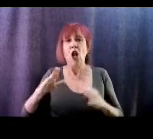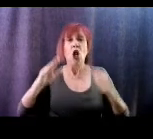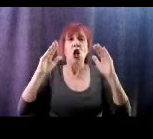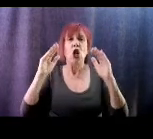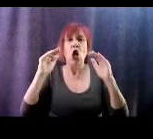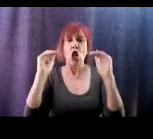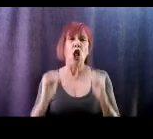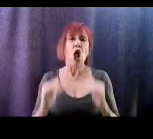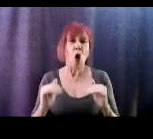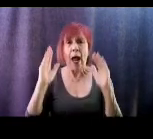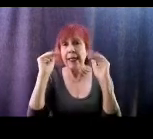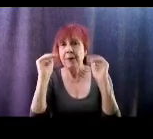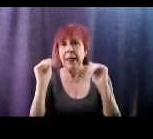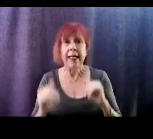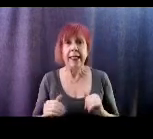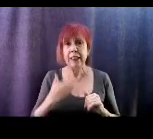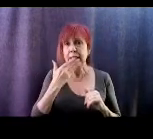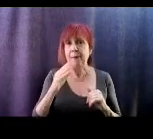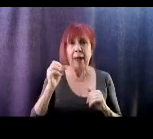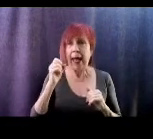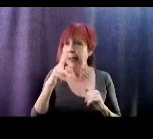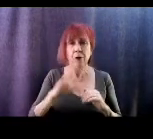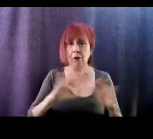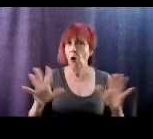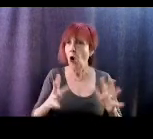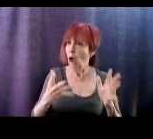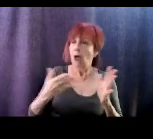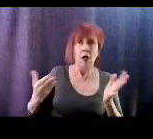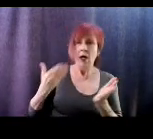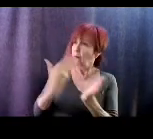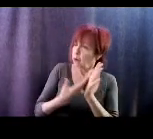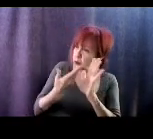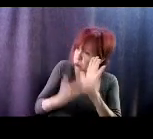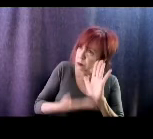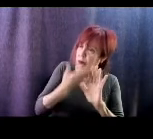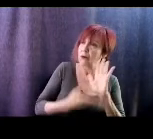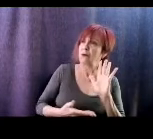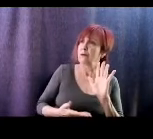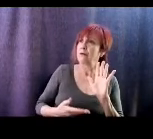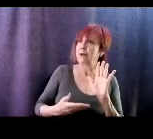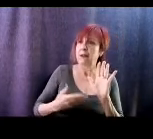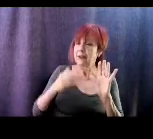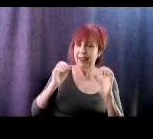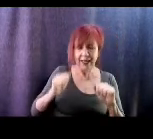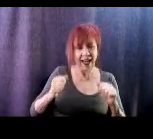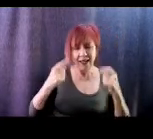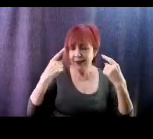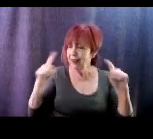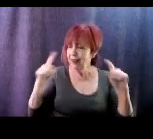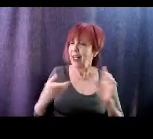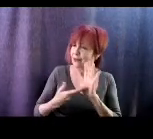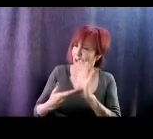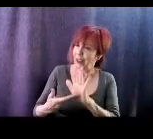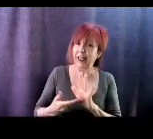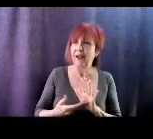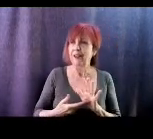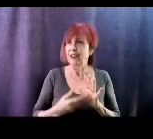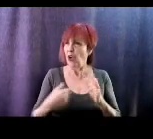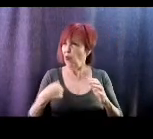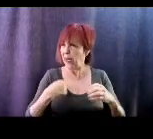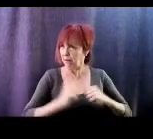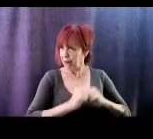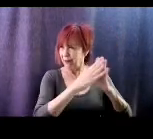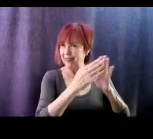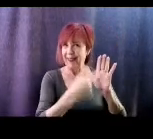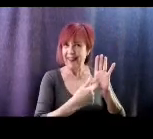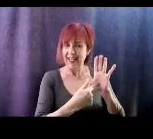of ours that have done well. So we're going to show you a couple of the videos of David Crush Bowles and